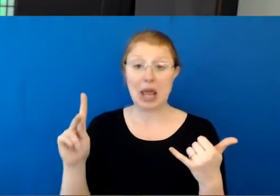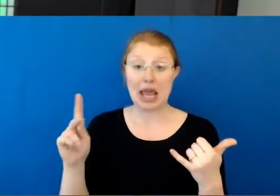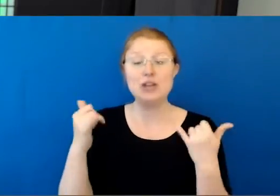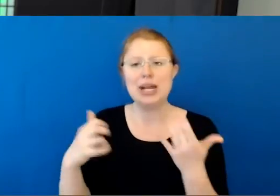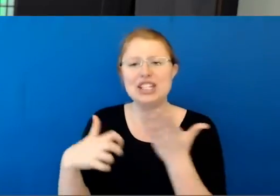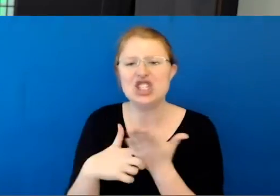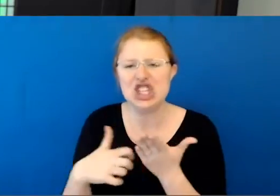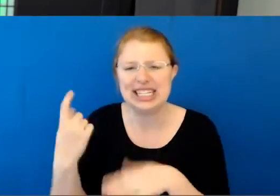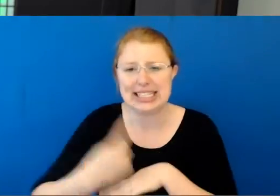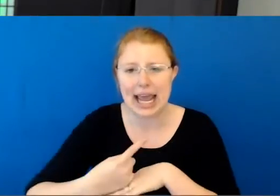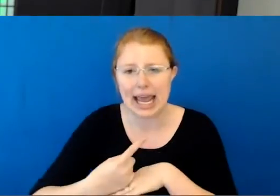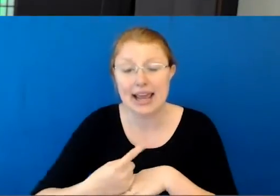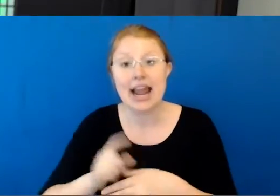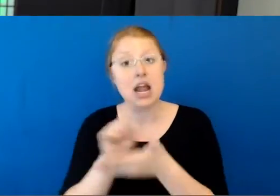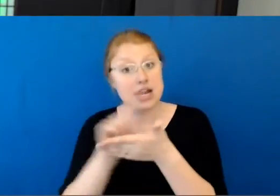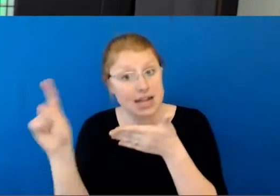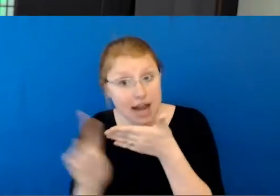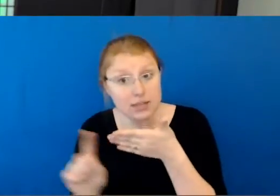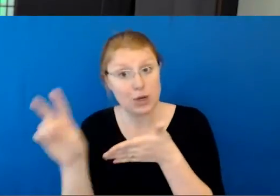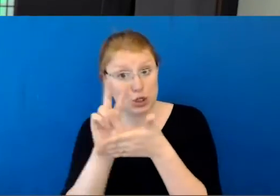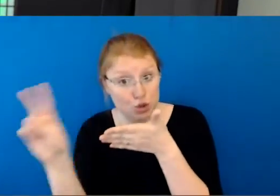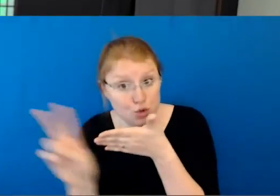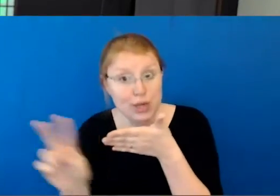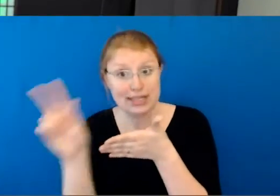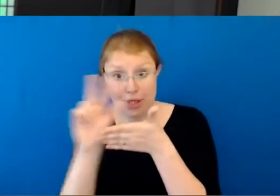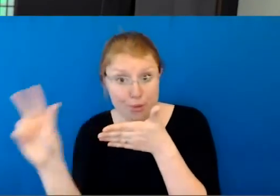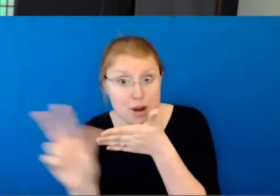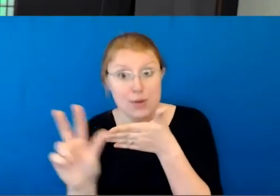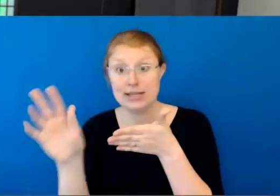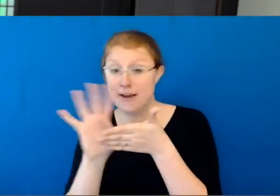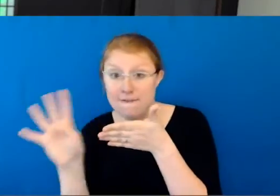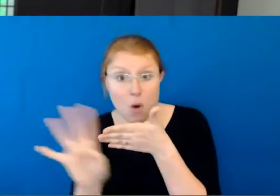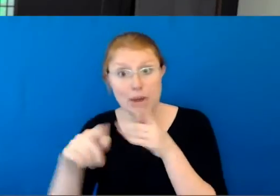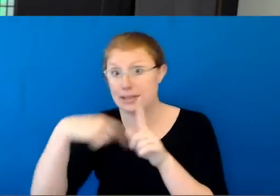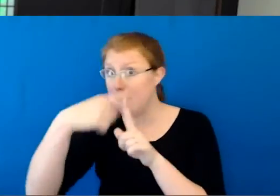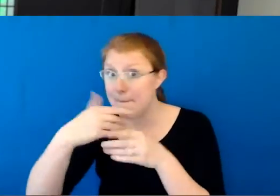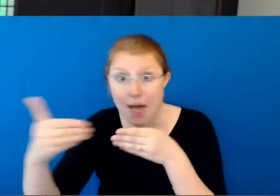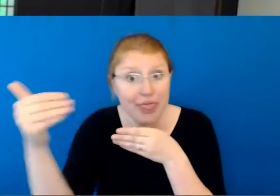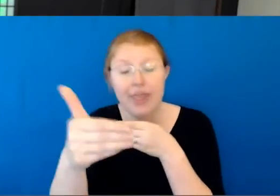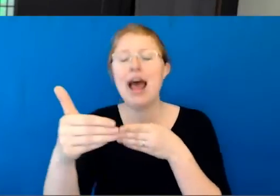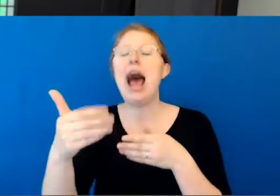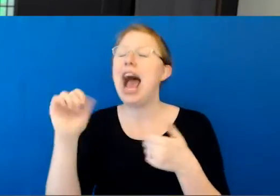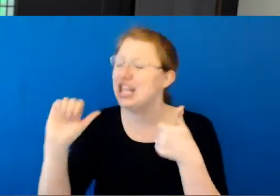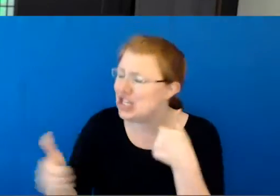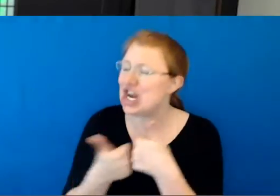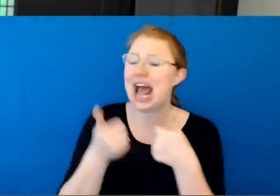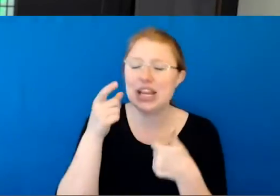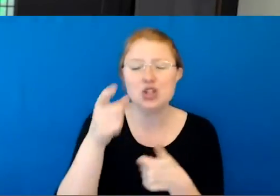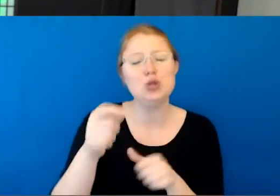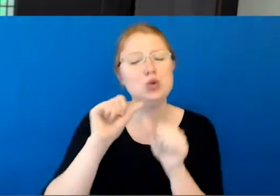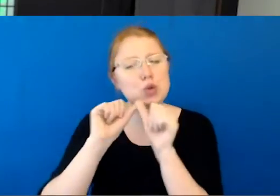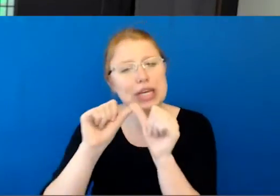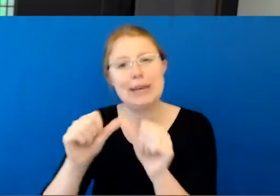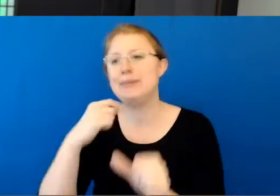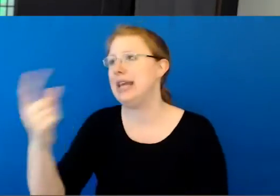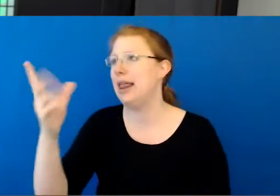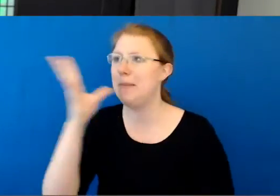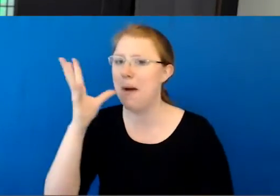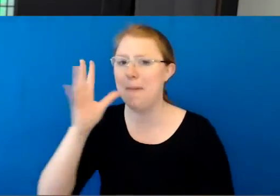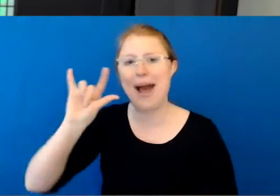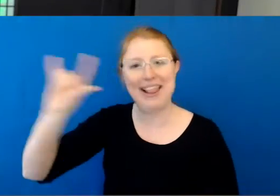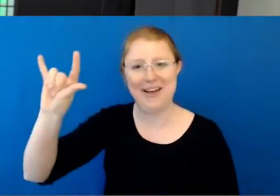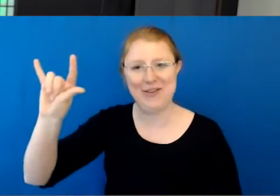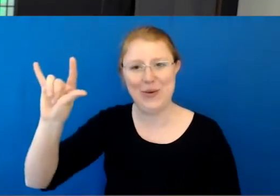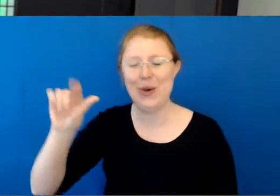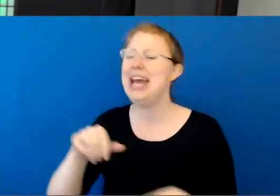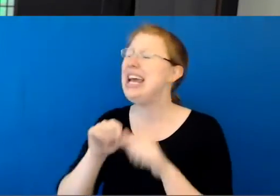one, find reasons to praise your mom and let her know how much you love her. Let her know how much you appreciate her. Today